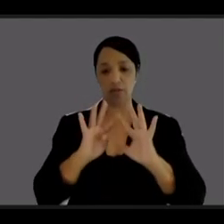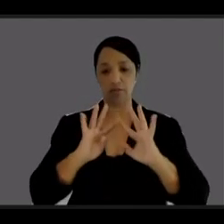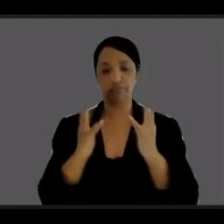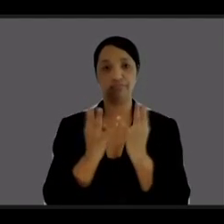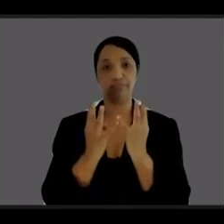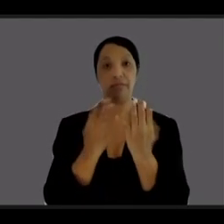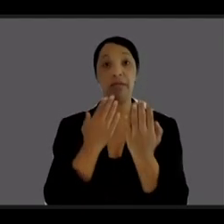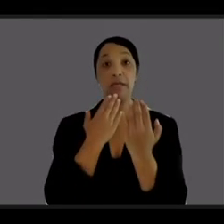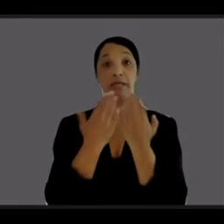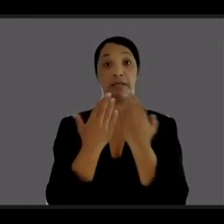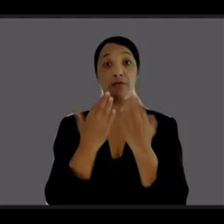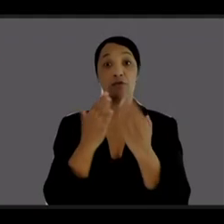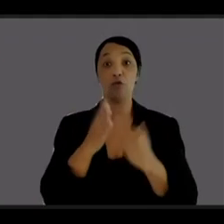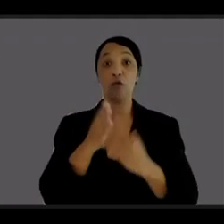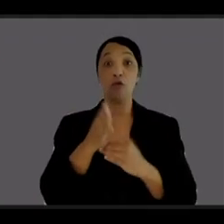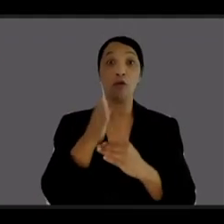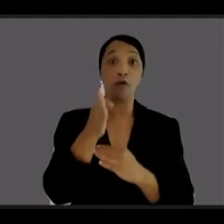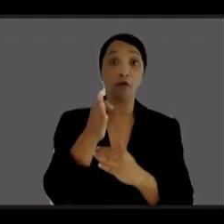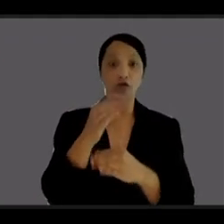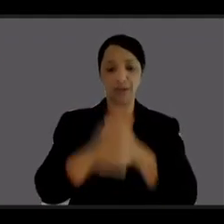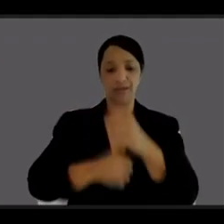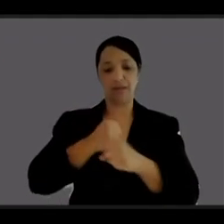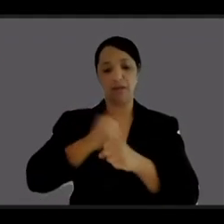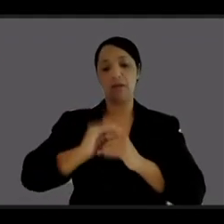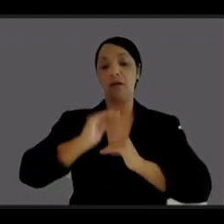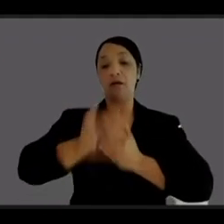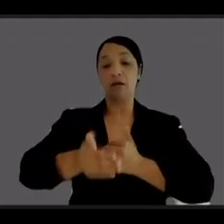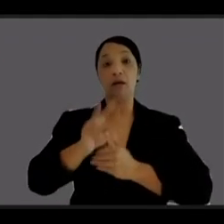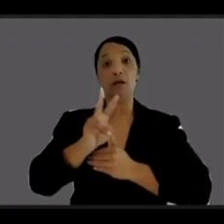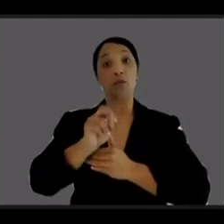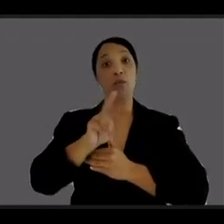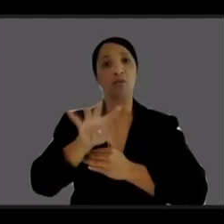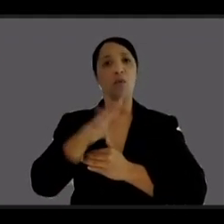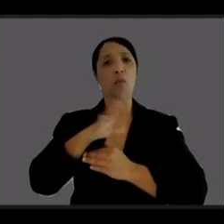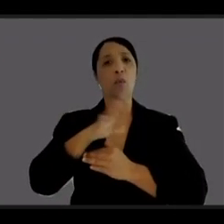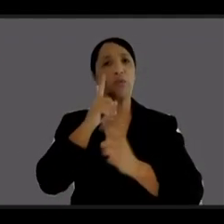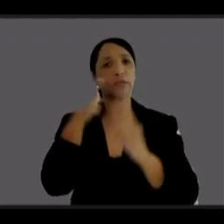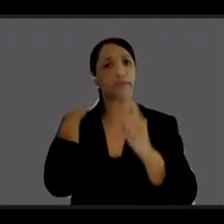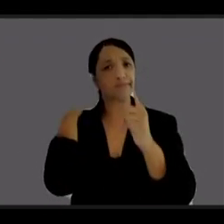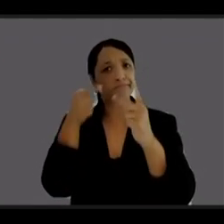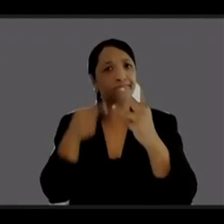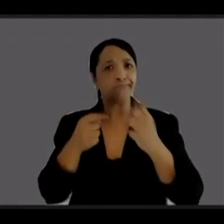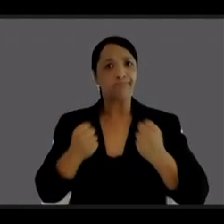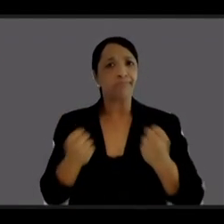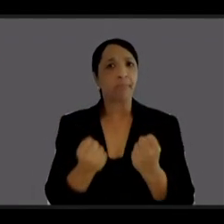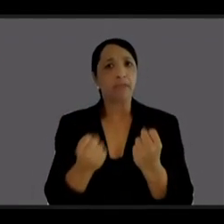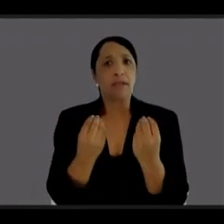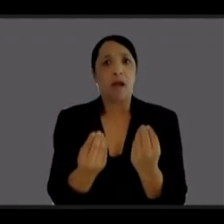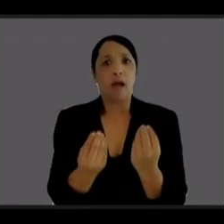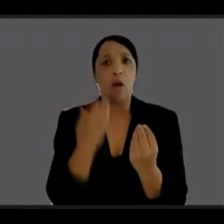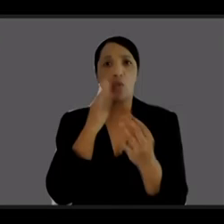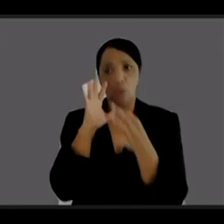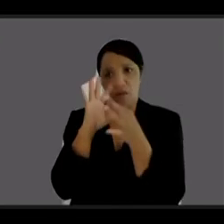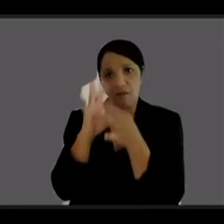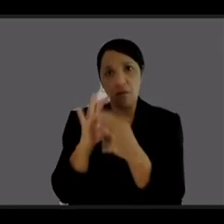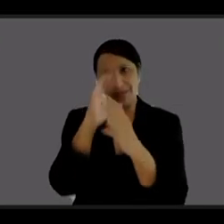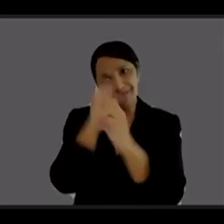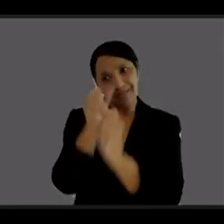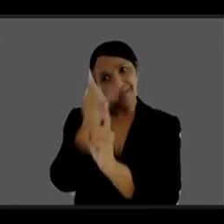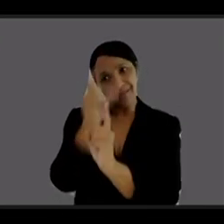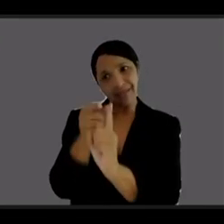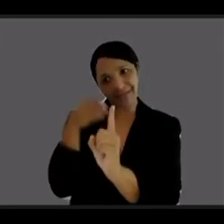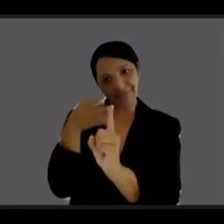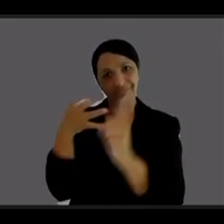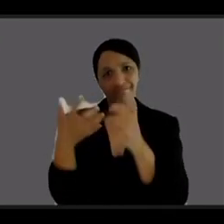2024, aims to set out principles, objectives, and actions to secure a human-centered digital future. Governments, the